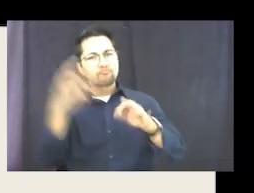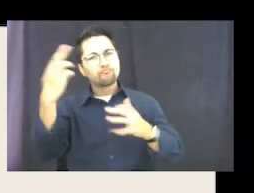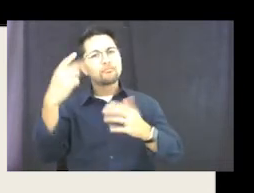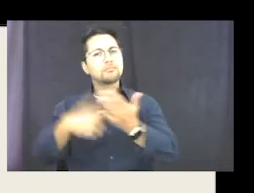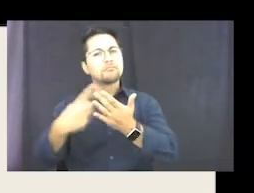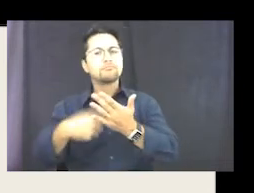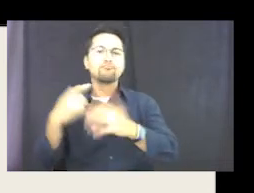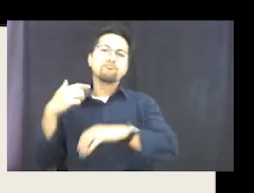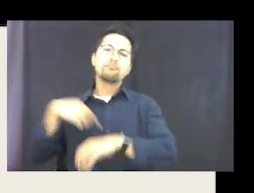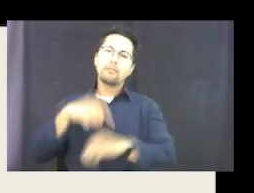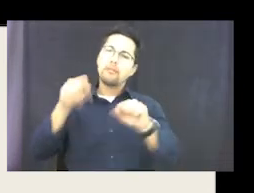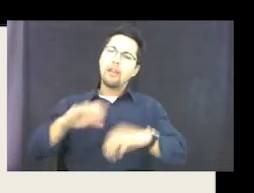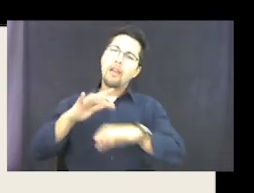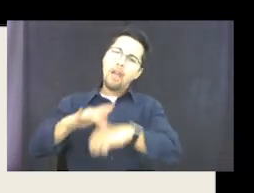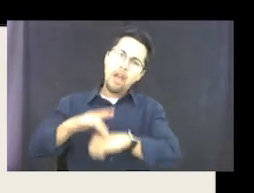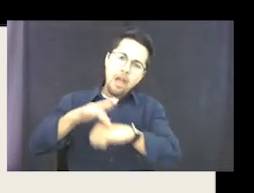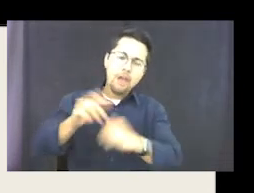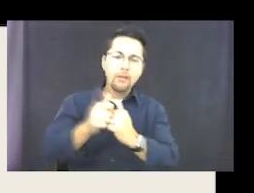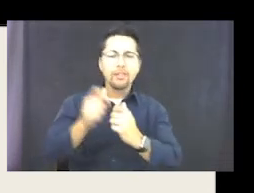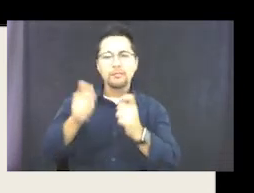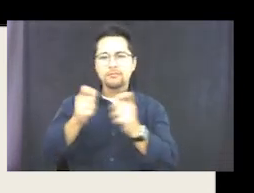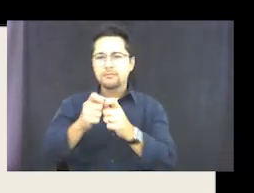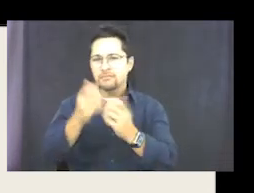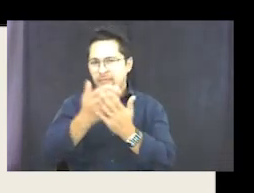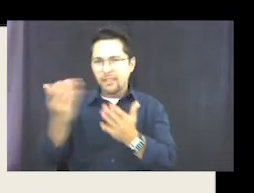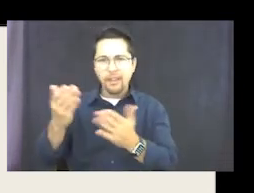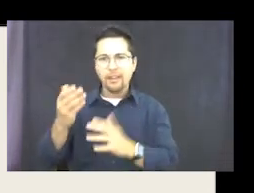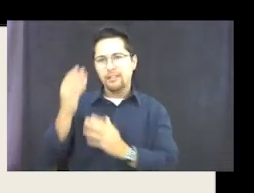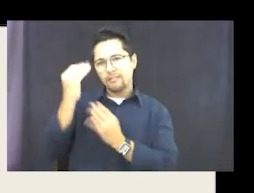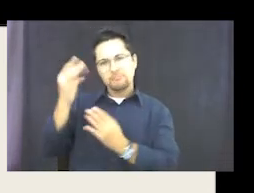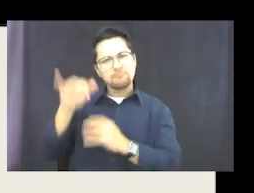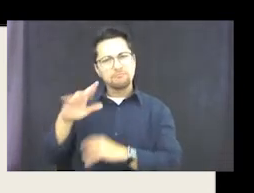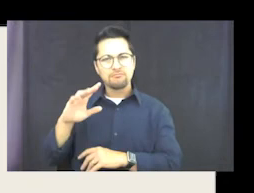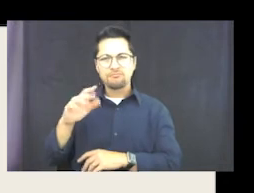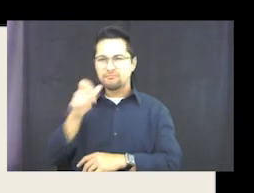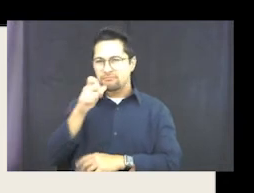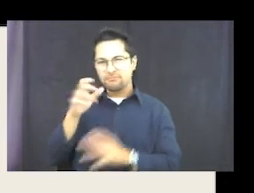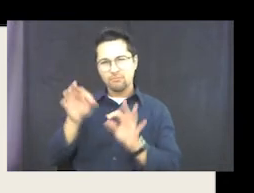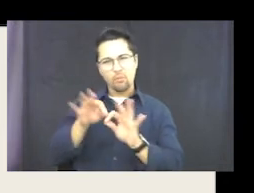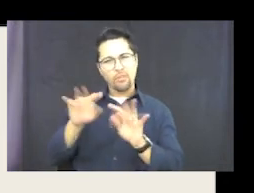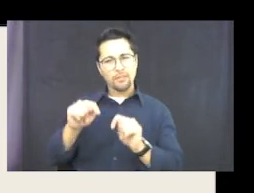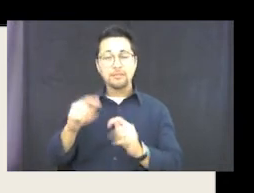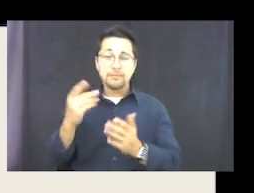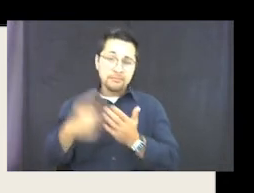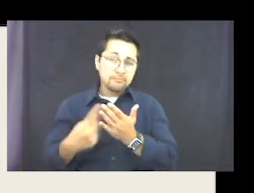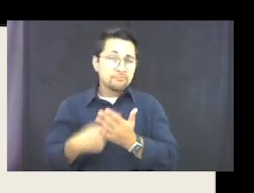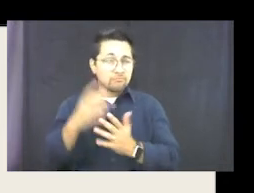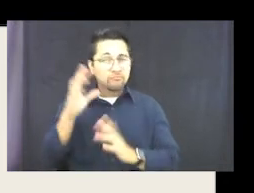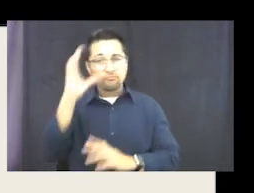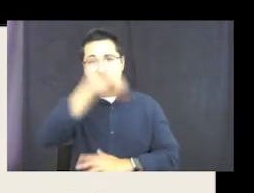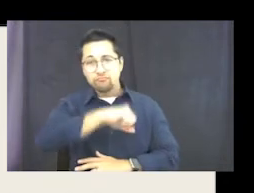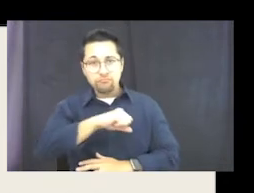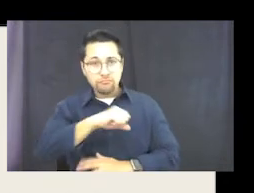fixated on certain things or information that is kind of useless to us, and we miss important things that we might need.